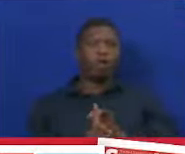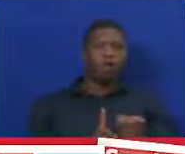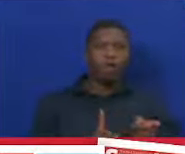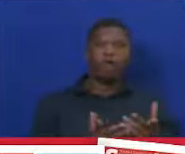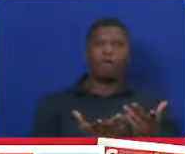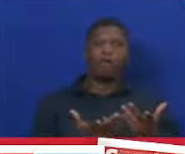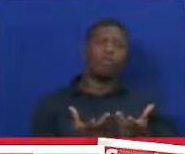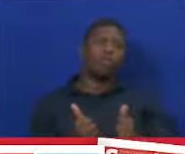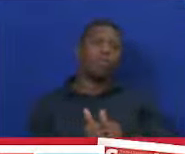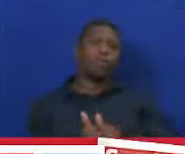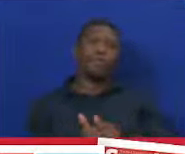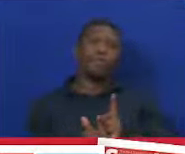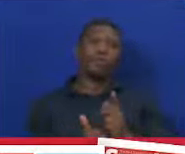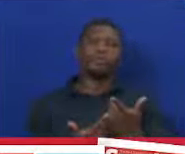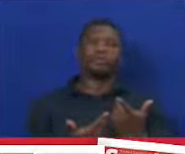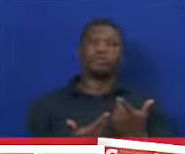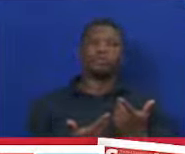ballistic report,